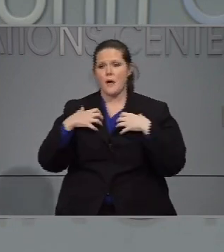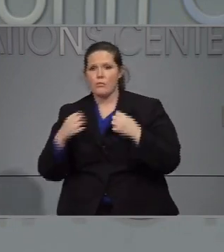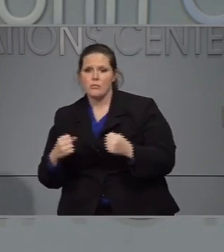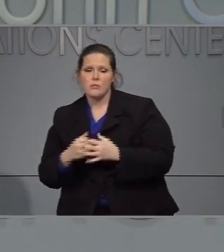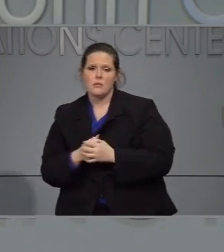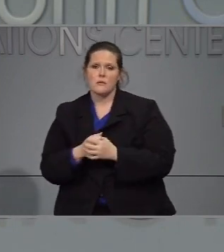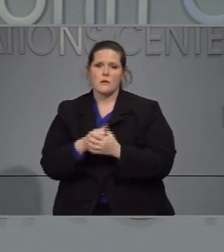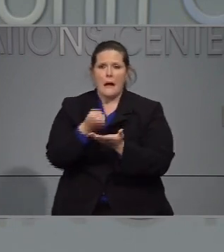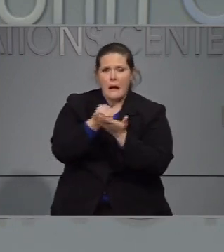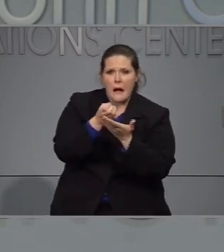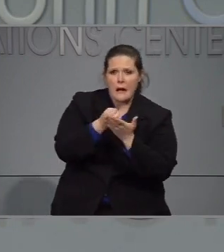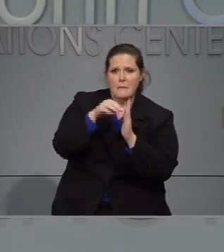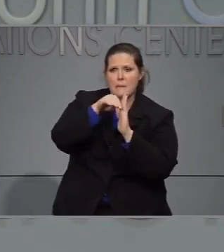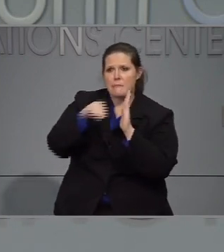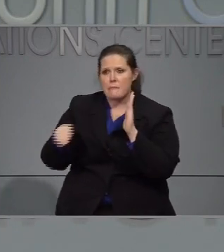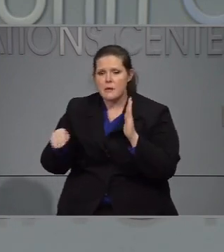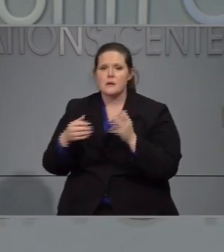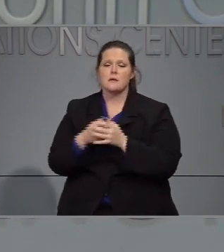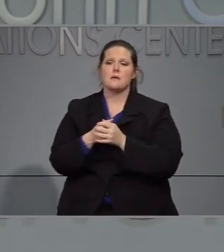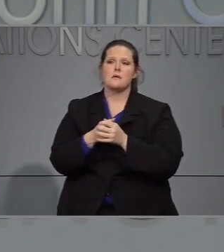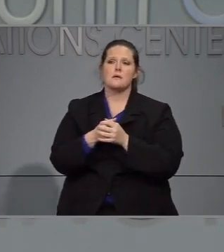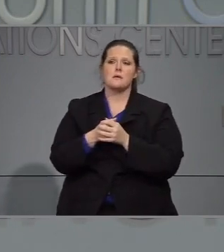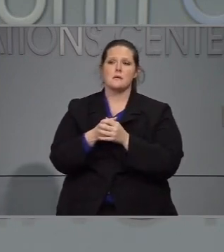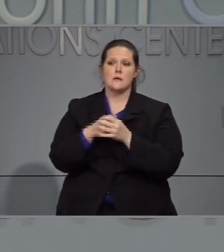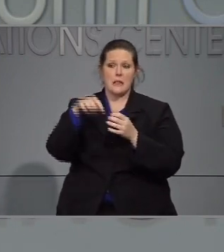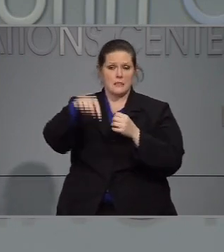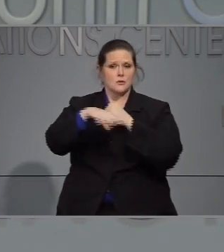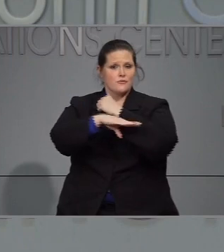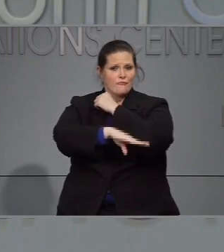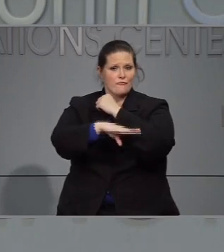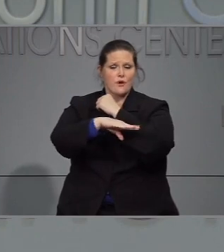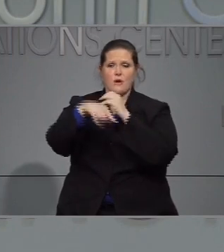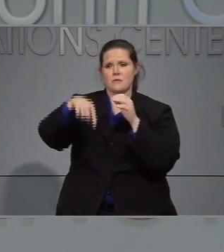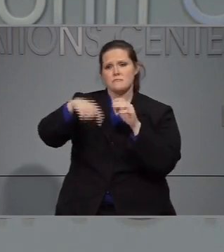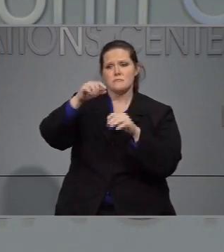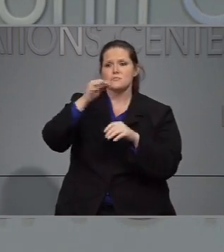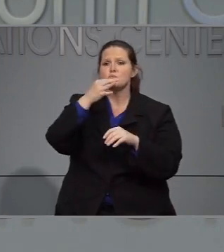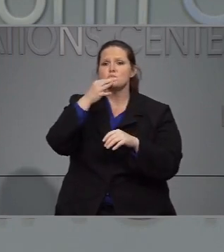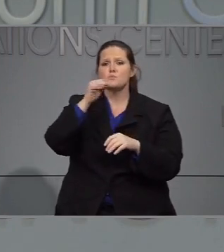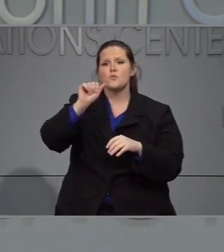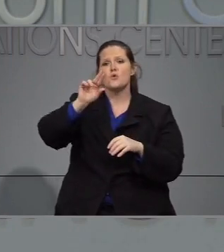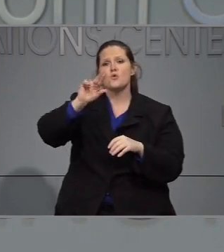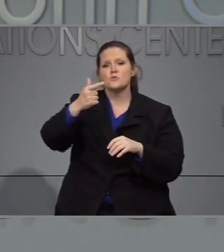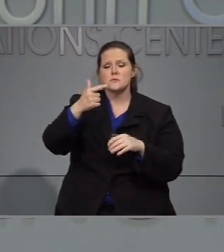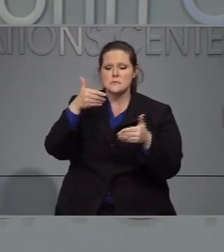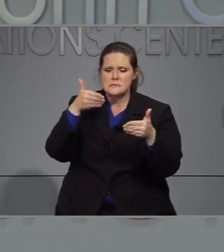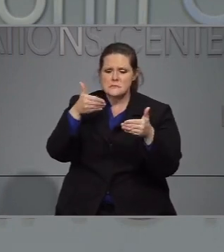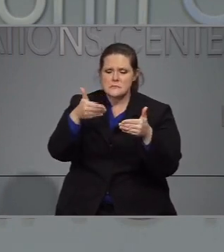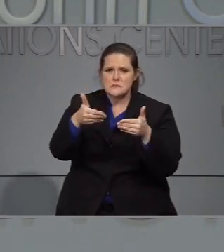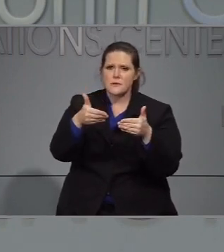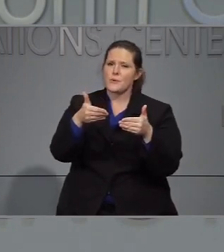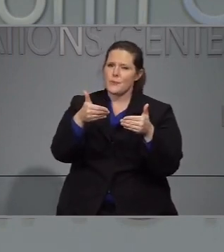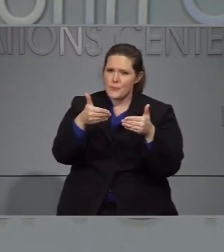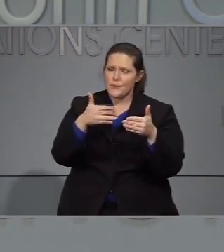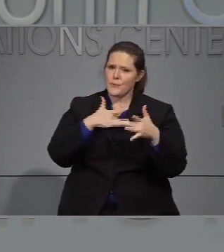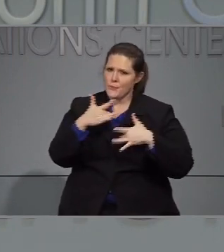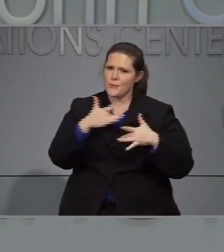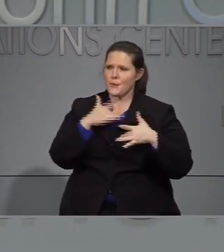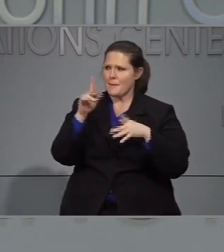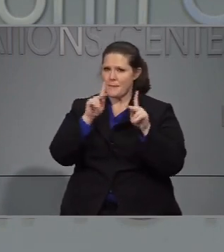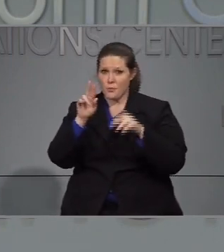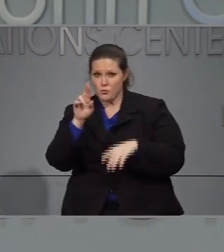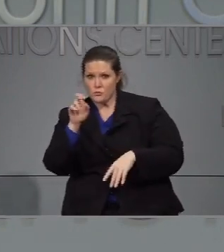that many families are concerned about rent and utility payments coming due. This is especially difficult now that